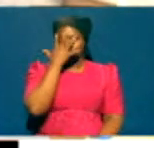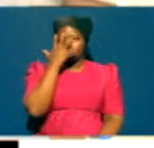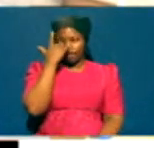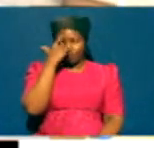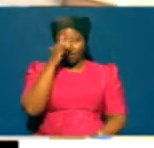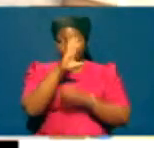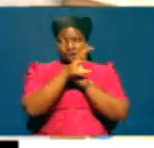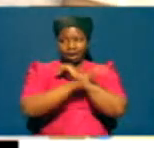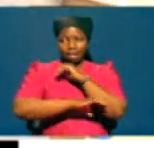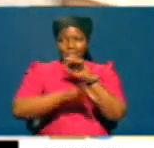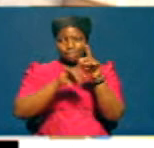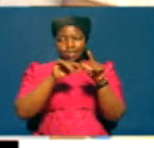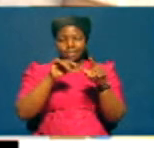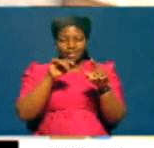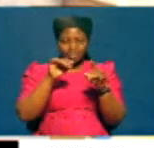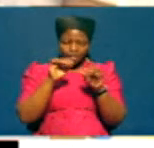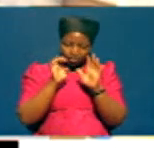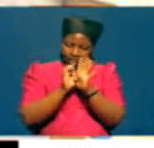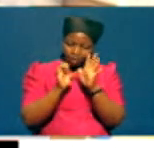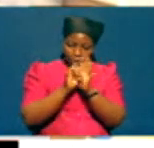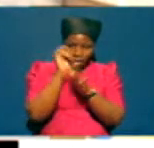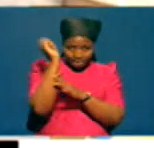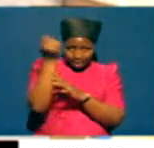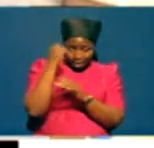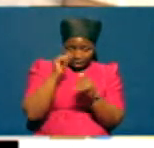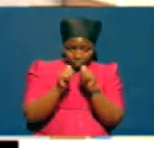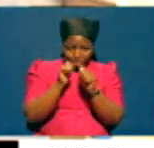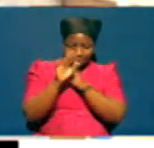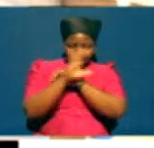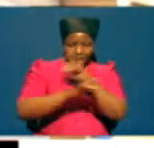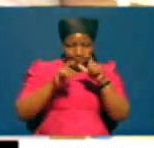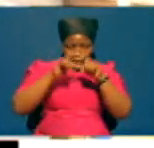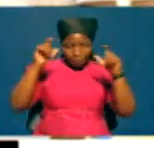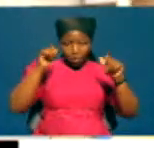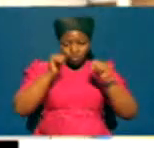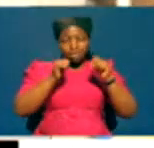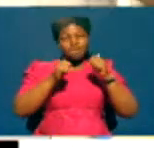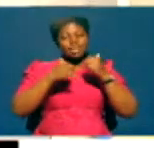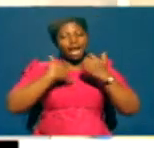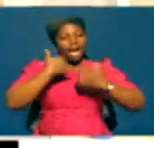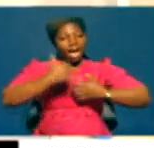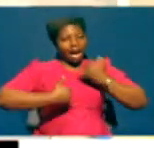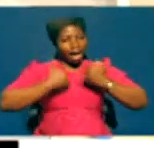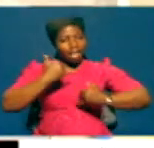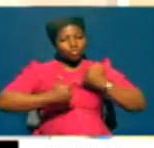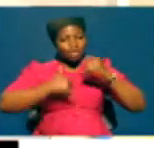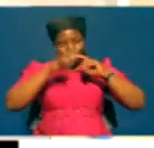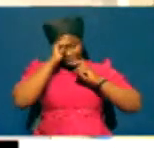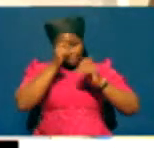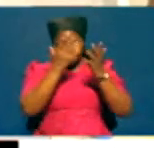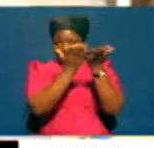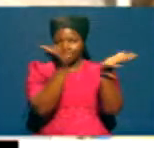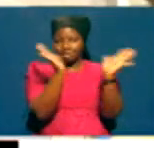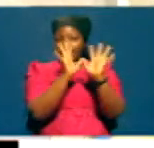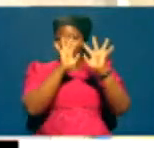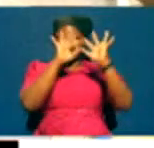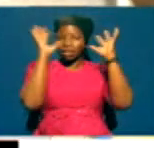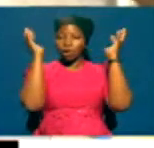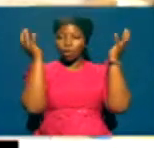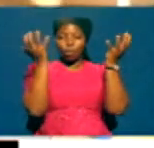and of our size, and a country that enjoys the respect we enjoy in the world, to tolerate these kinds of